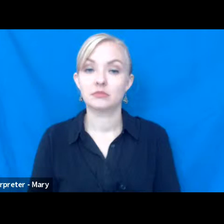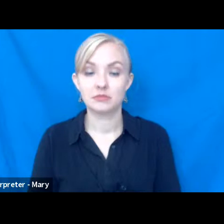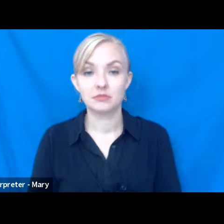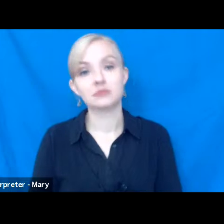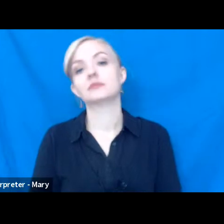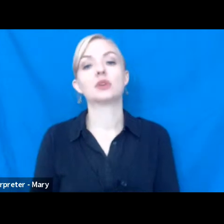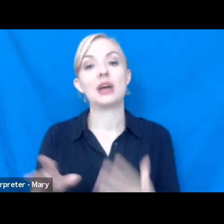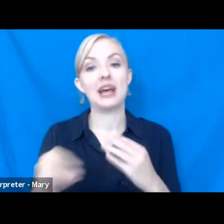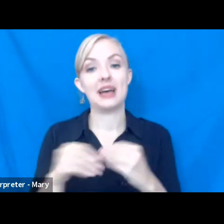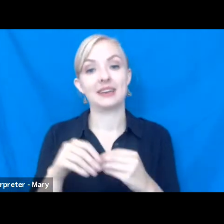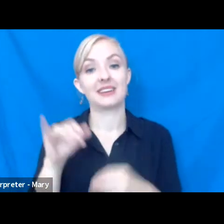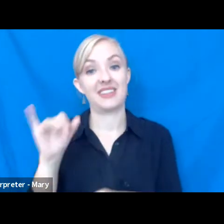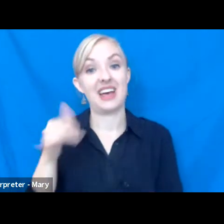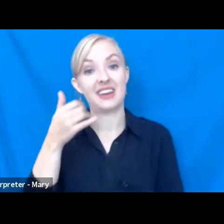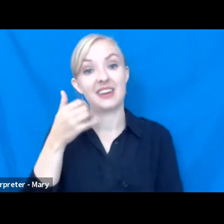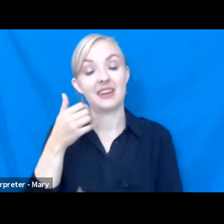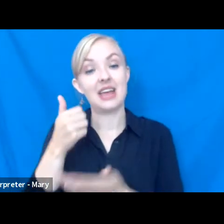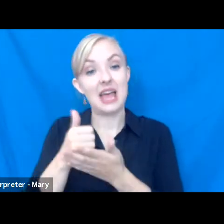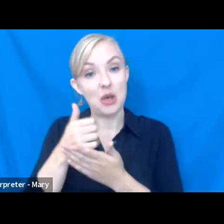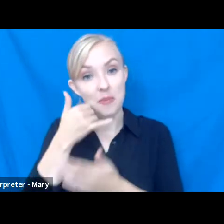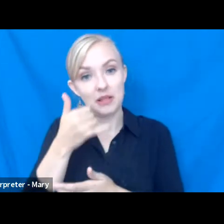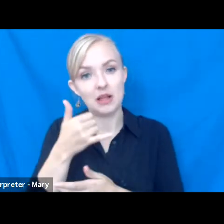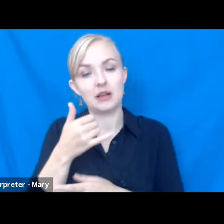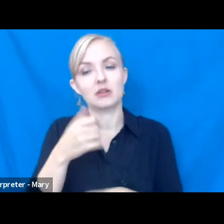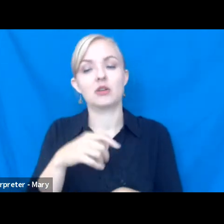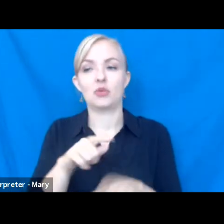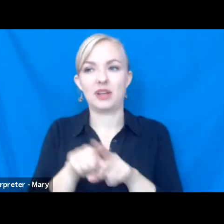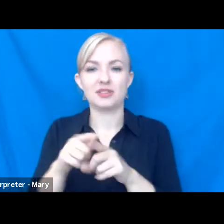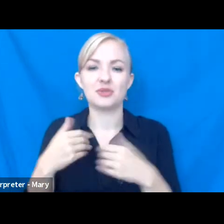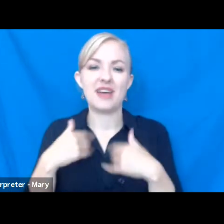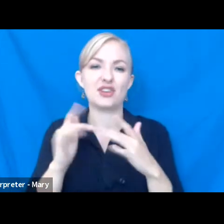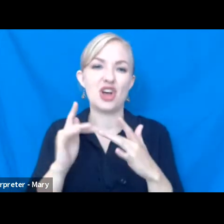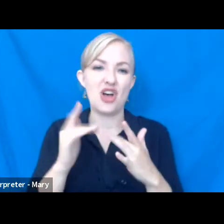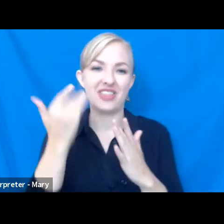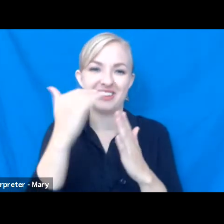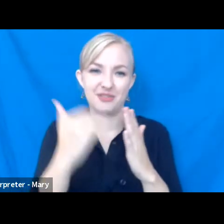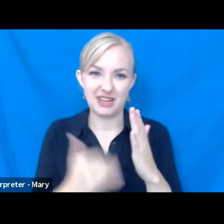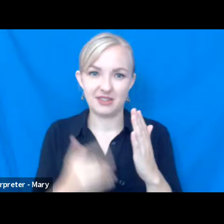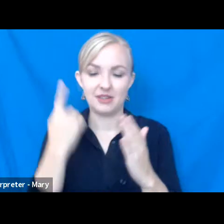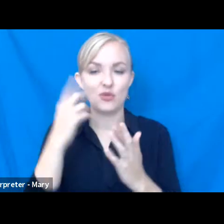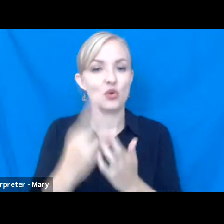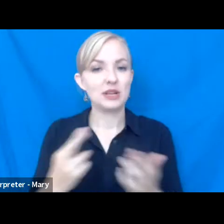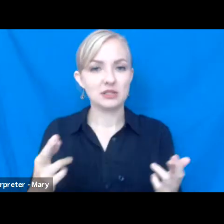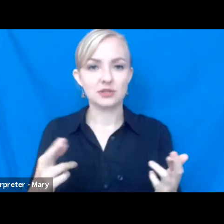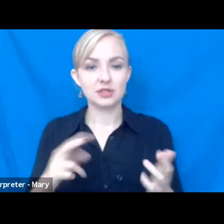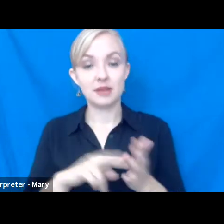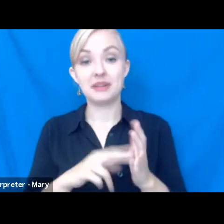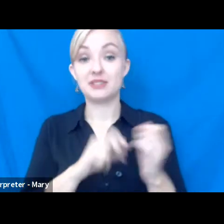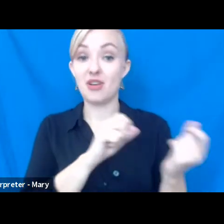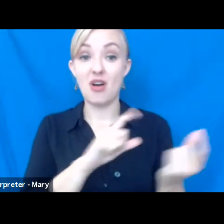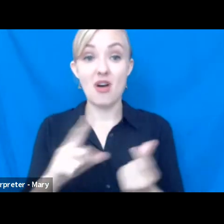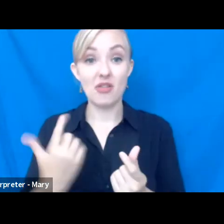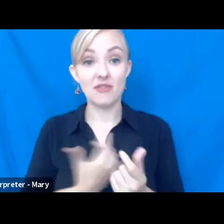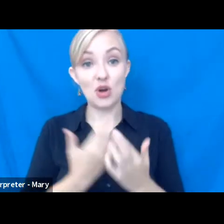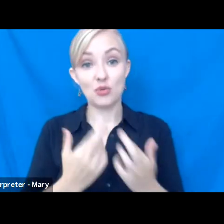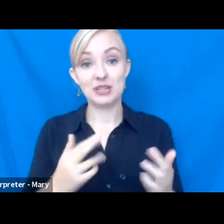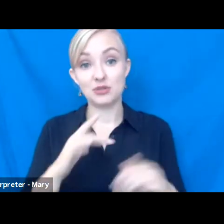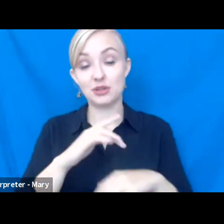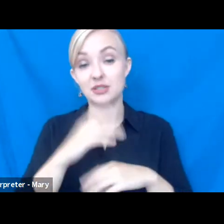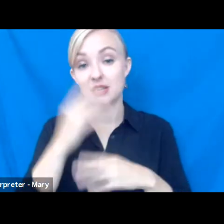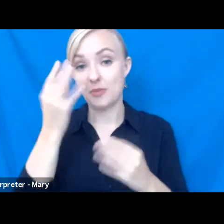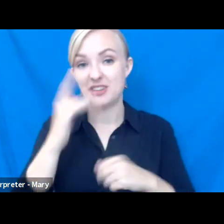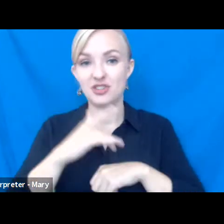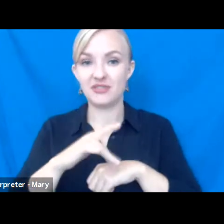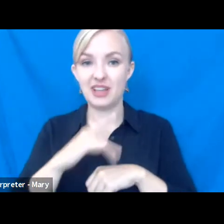a online directory, resource directory, so that all of our directory and resource information are accessible online